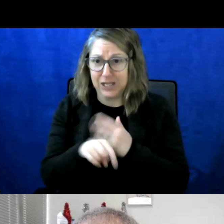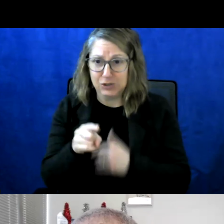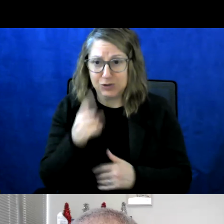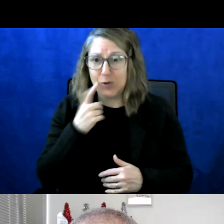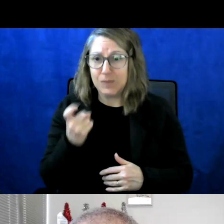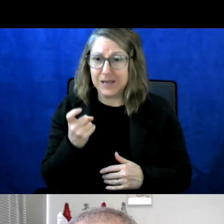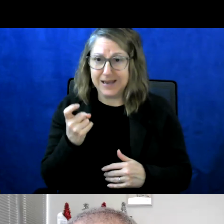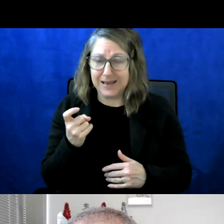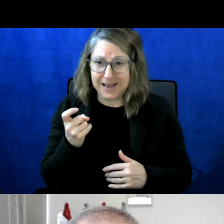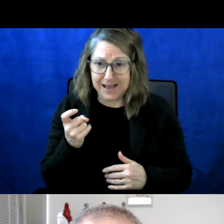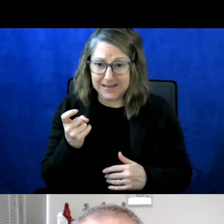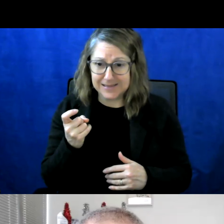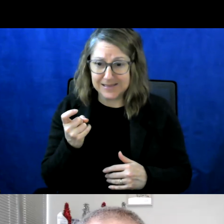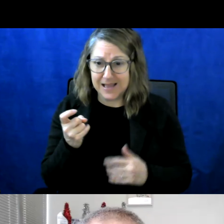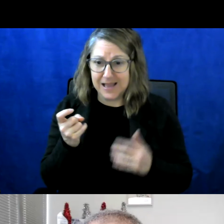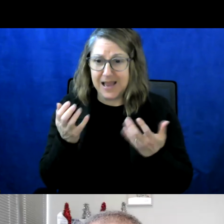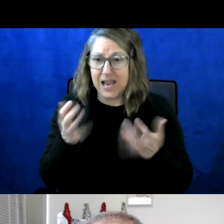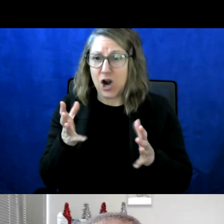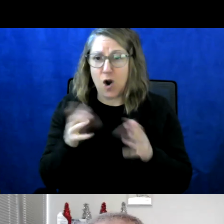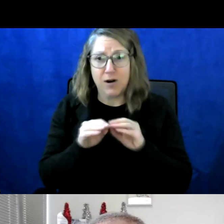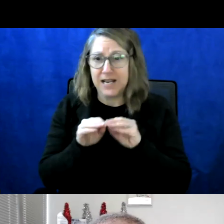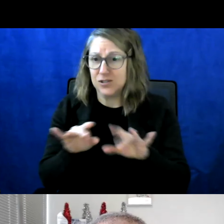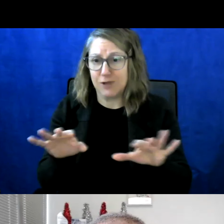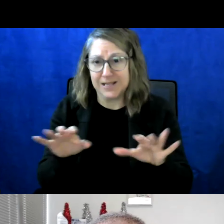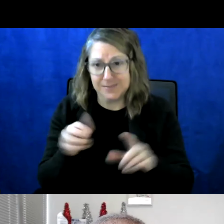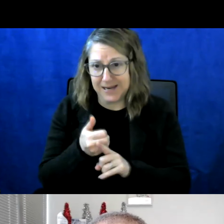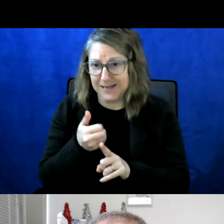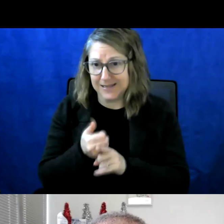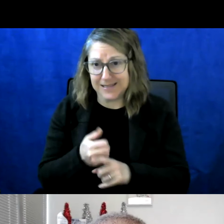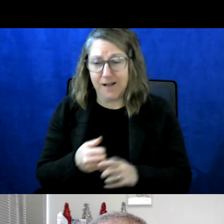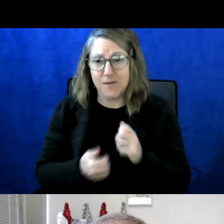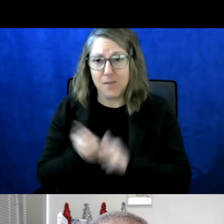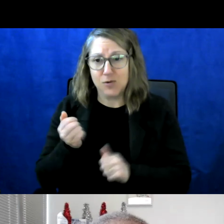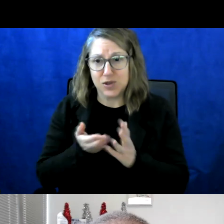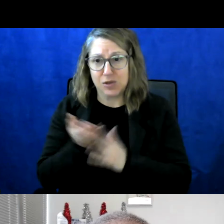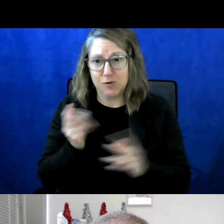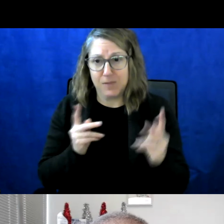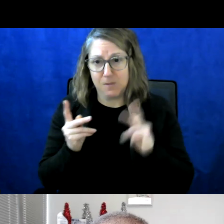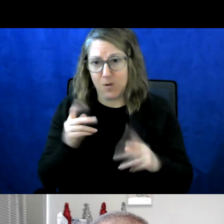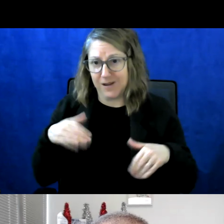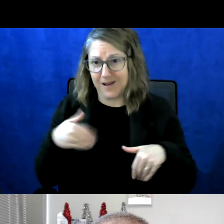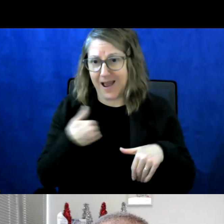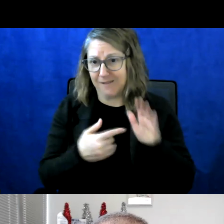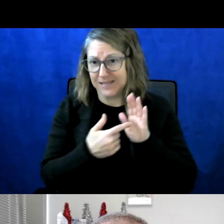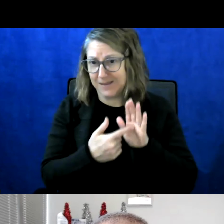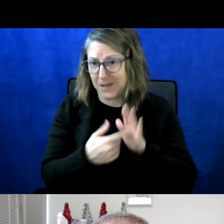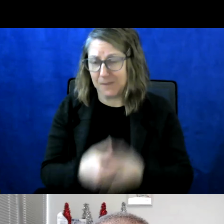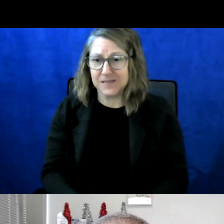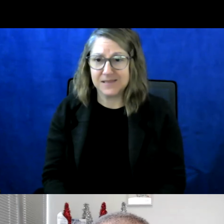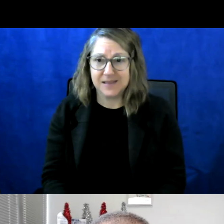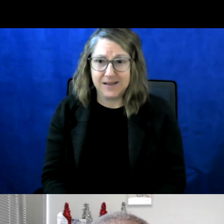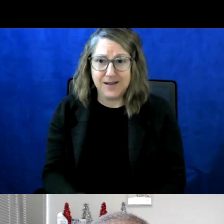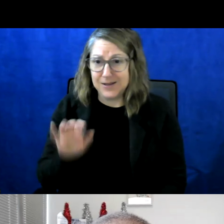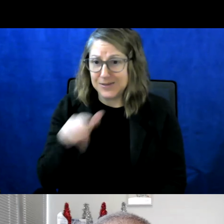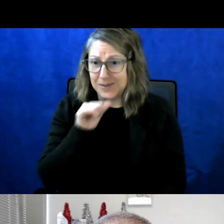it already has transmitted itself primarily through people who do not have symptoms. So that's actually not good